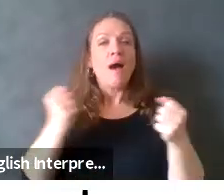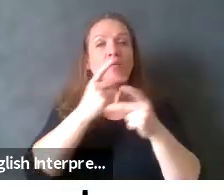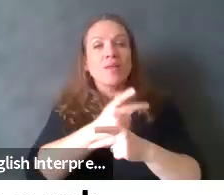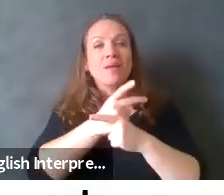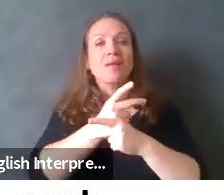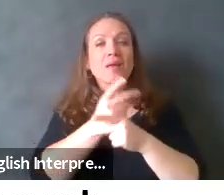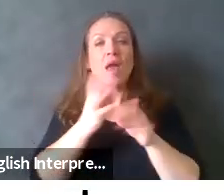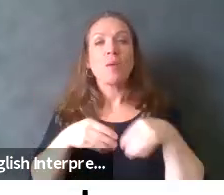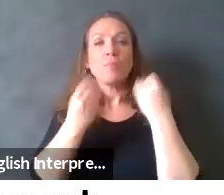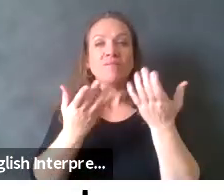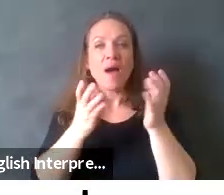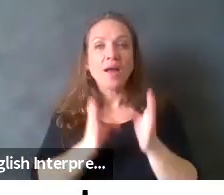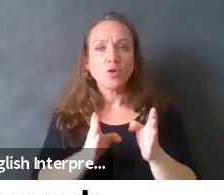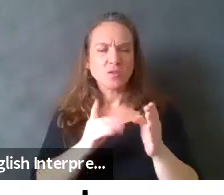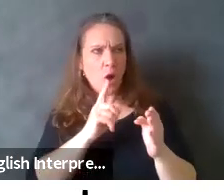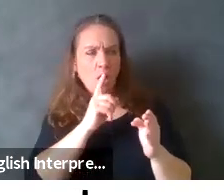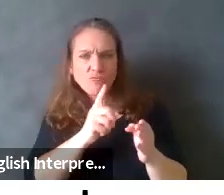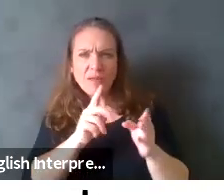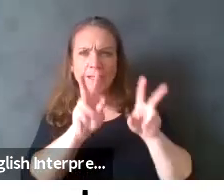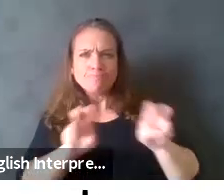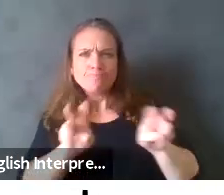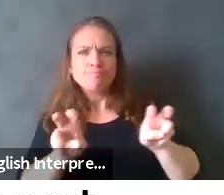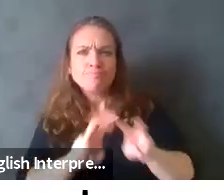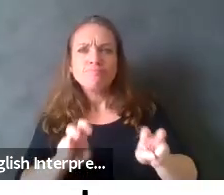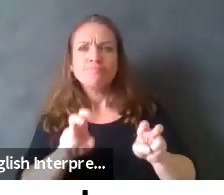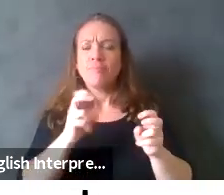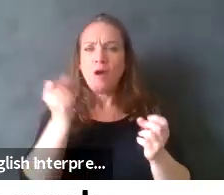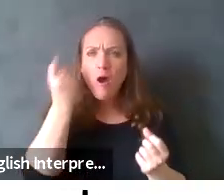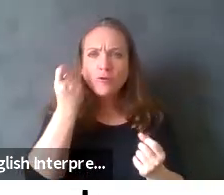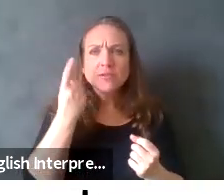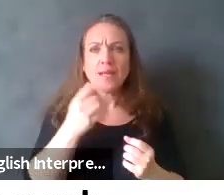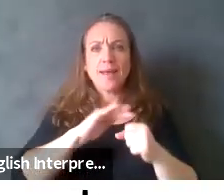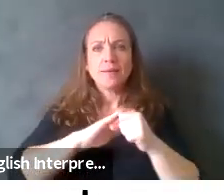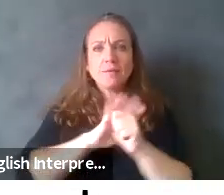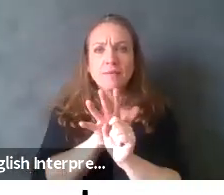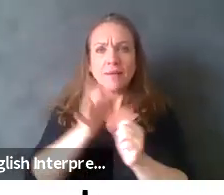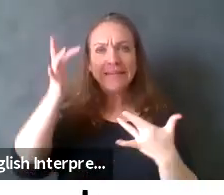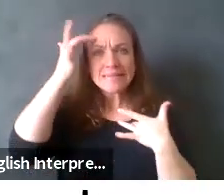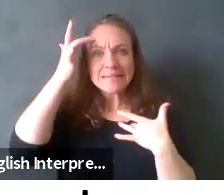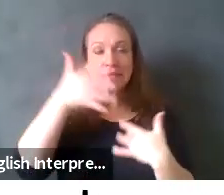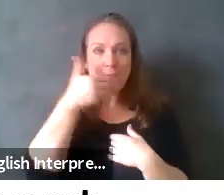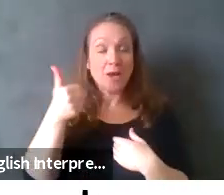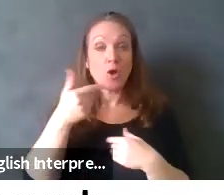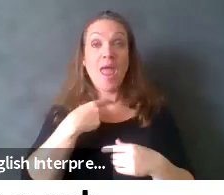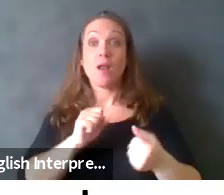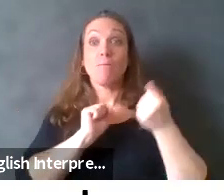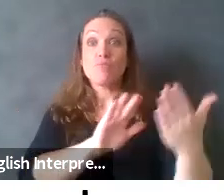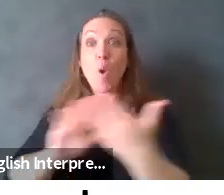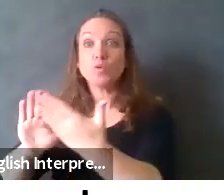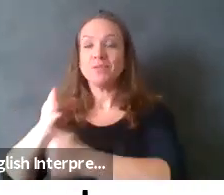to understand this disease better and tackling it in different ways. You might have heard a lot